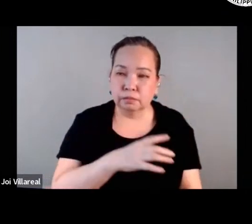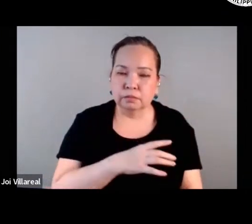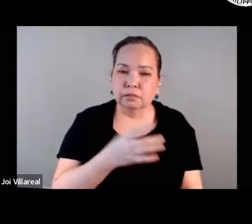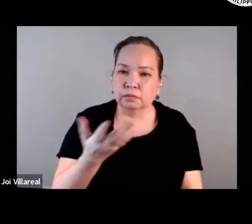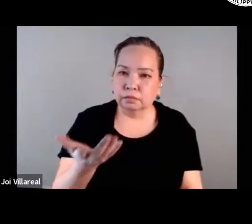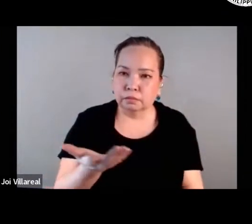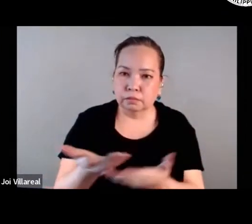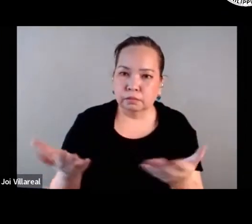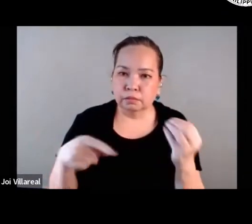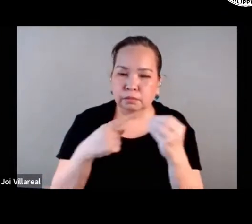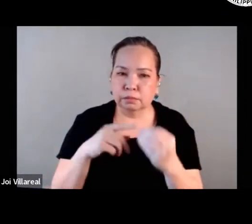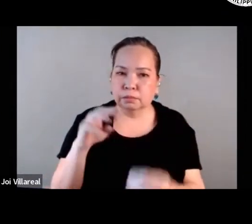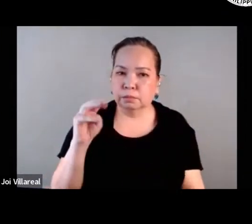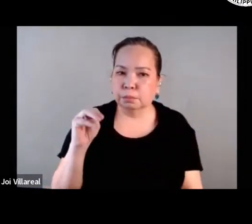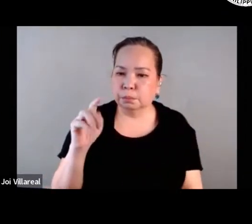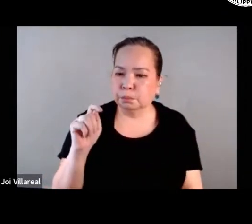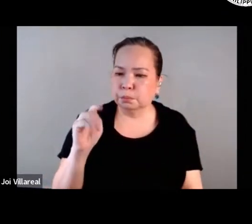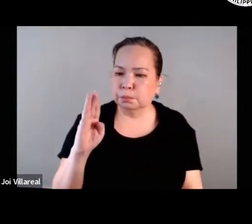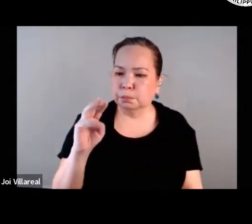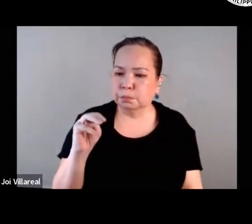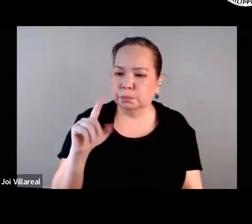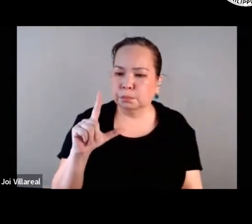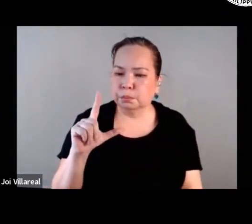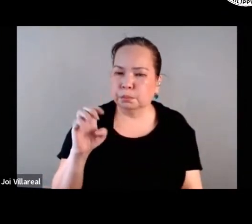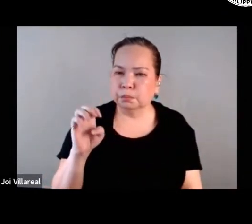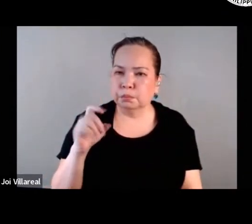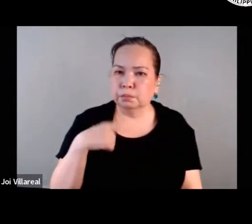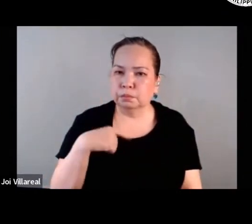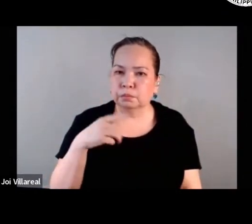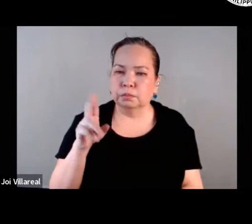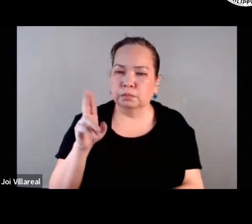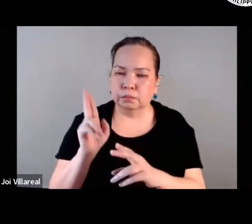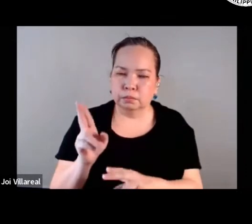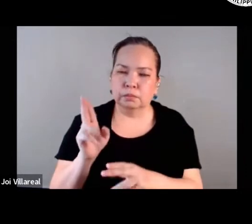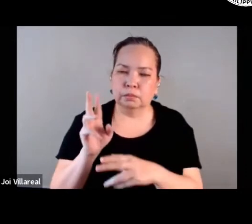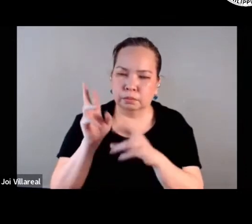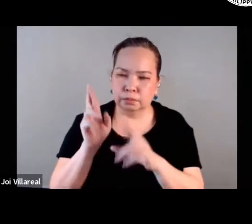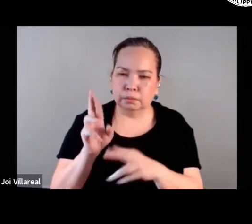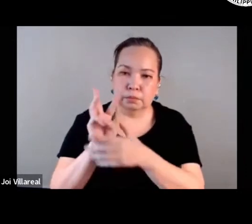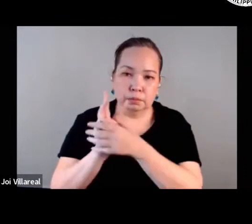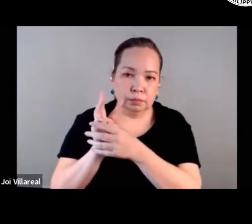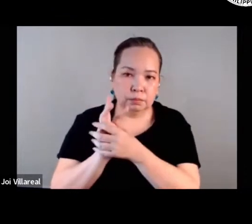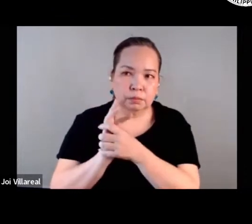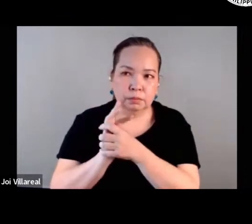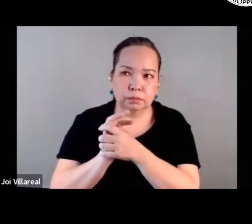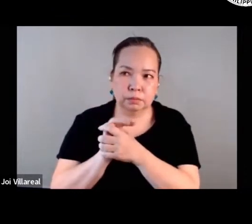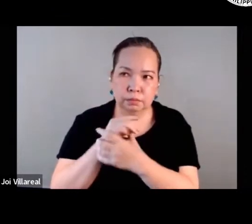dito sa MTBMLE, ay gagalang po ng Commission sa Wikang Pilipino at kami po ay